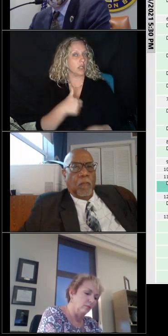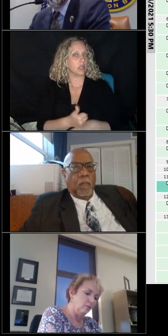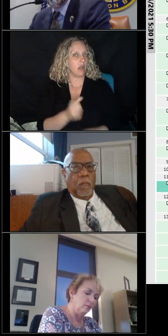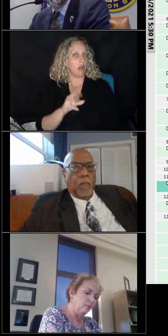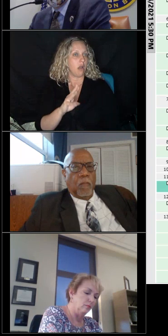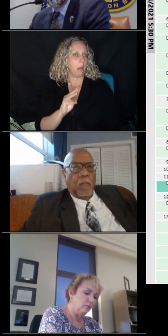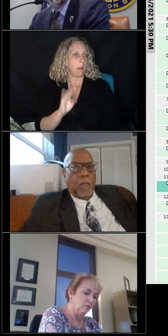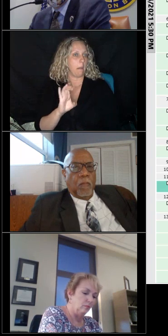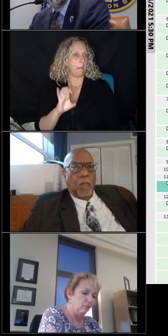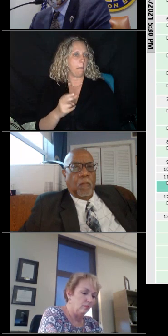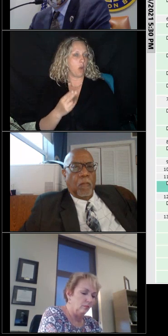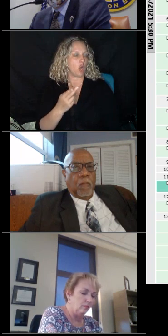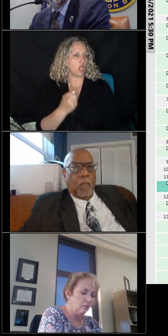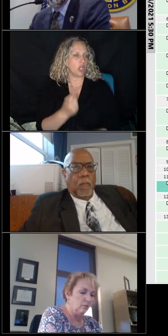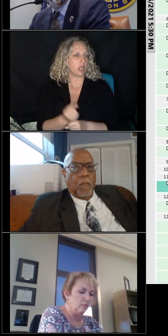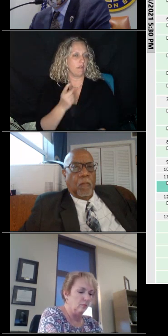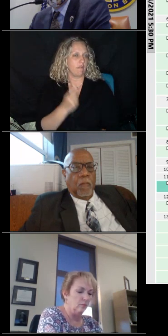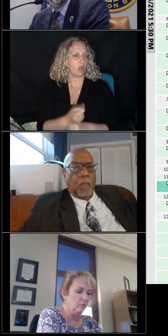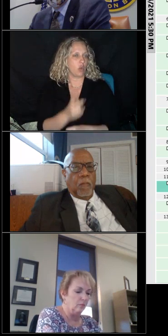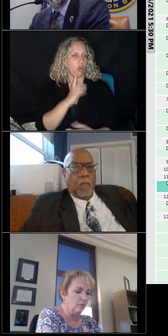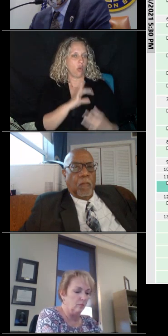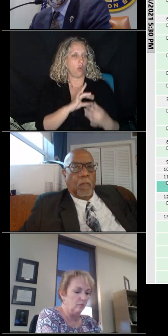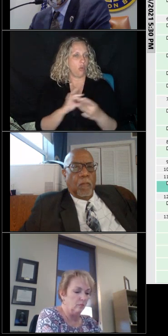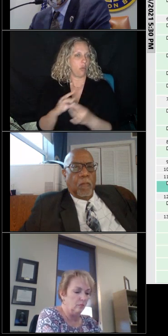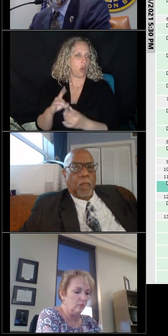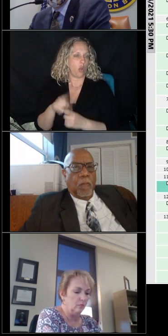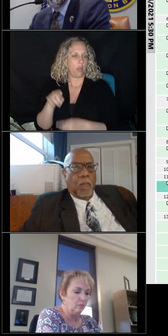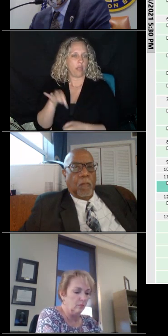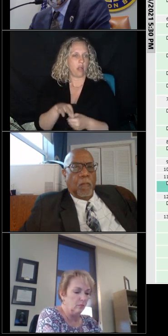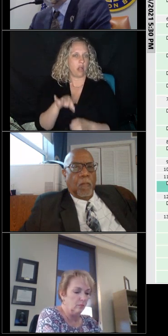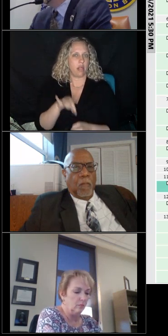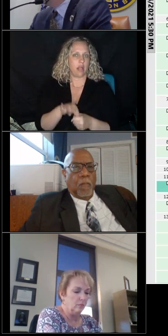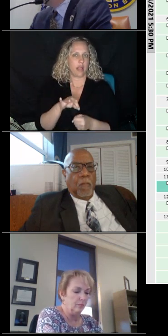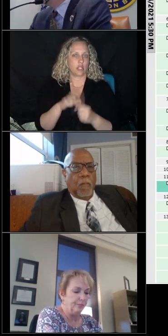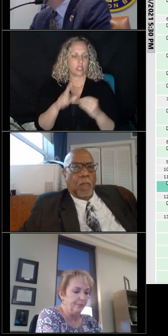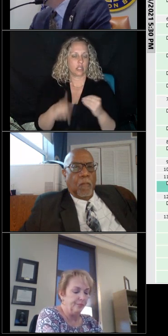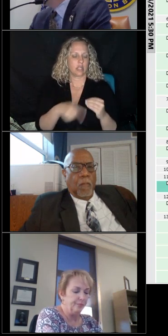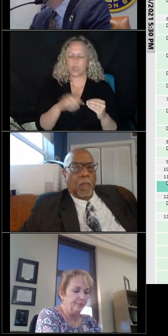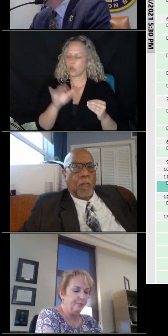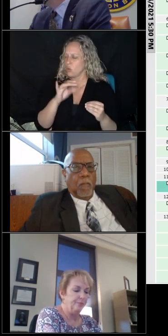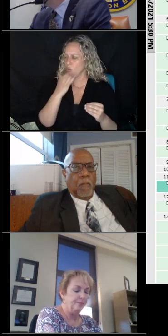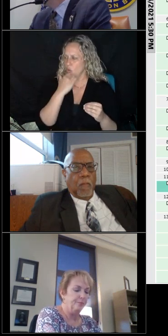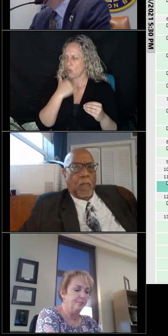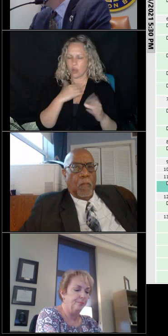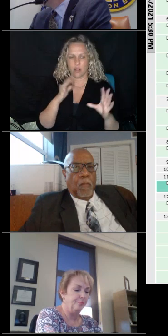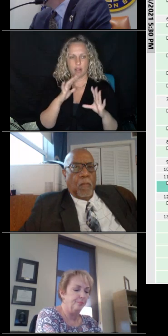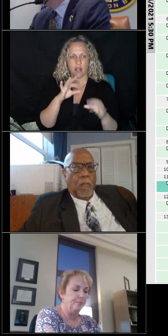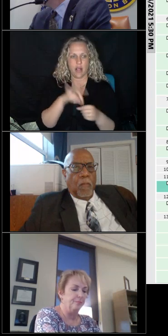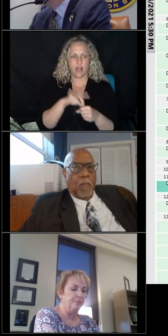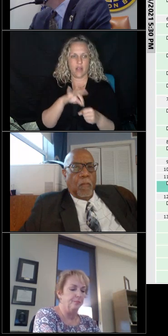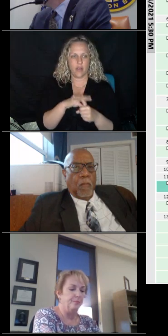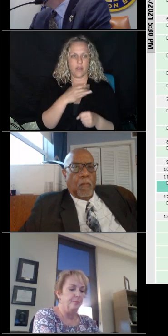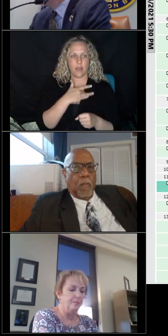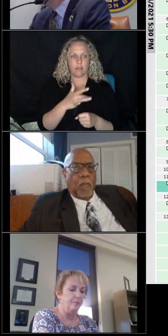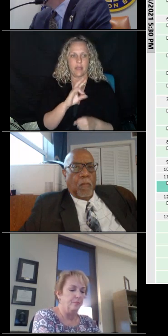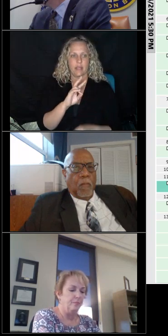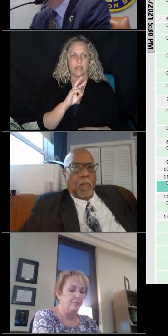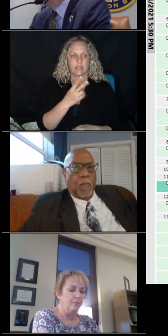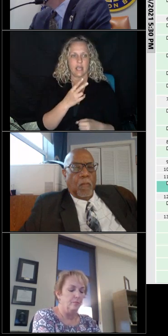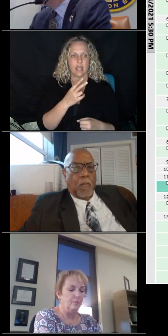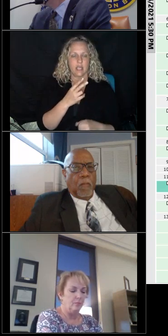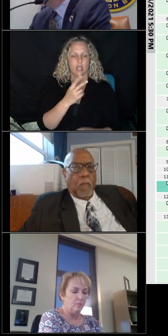of each year, which would correspond with our election cycles. Actually, no, but our elections usually happen on the second Tuesday